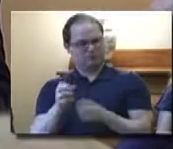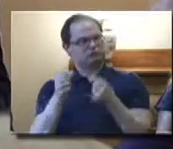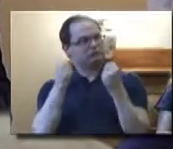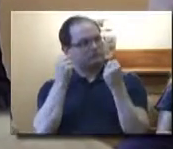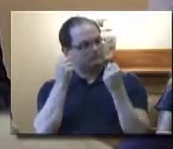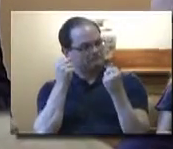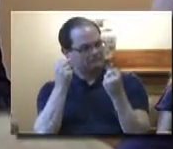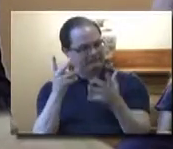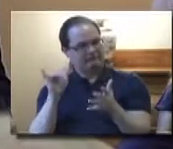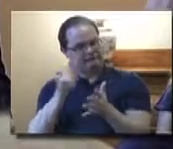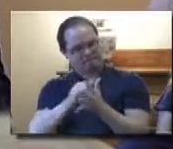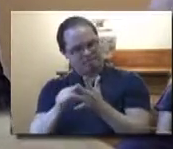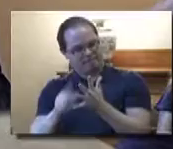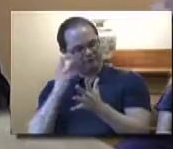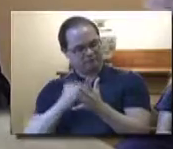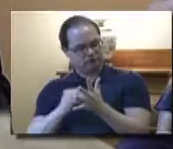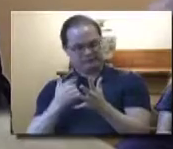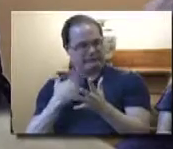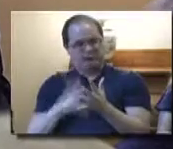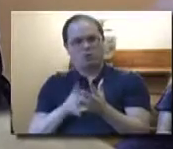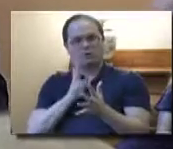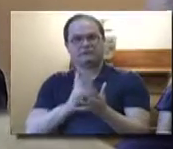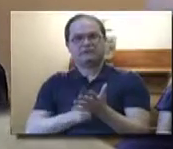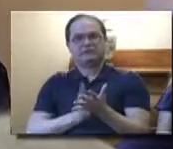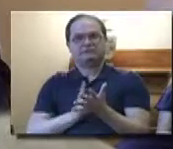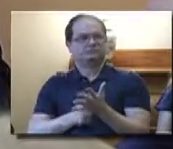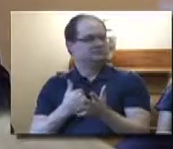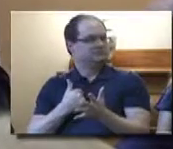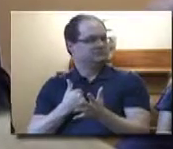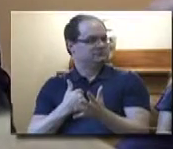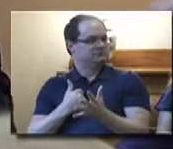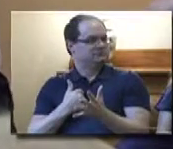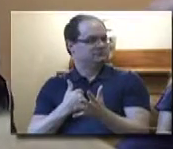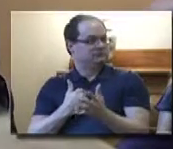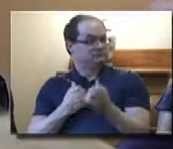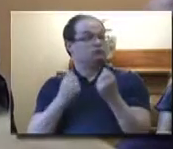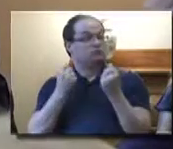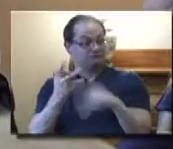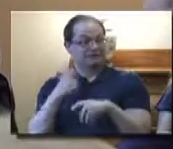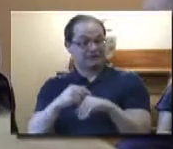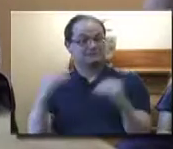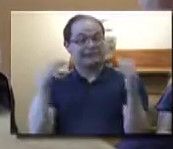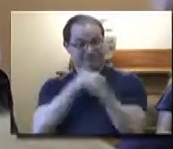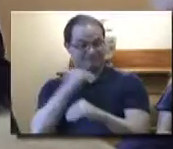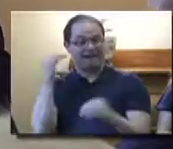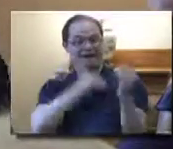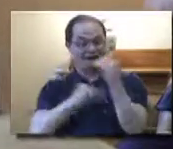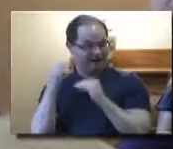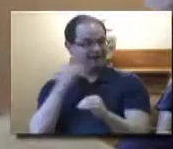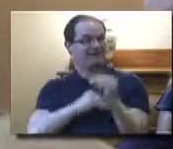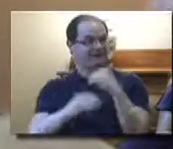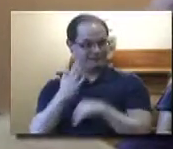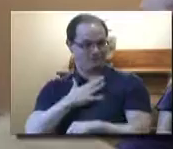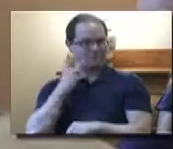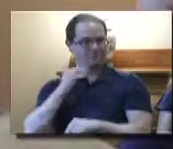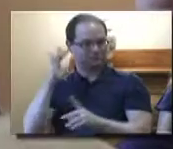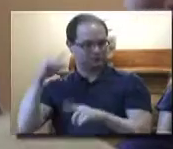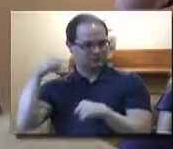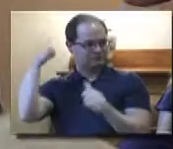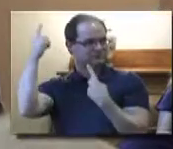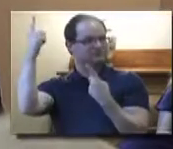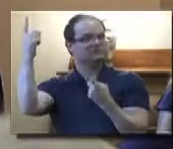like to talk about when it comes to what happened. There's a lot that I've lied about over the years about what happened.